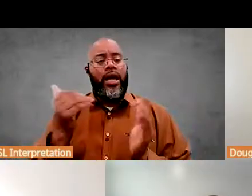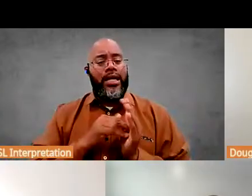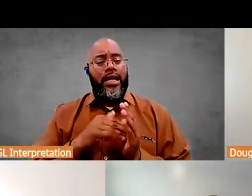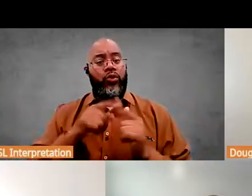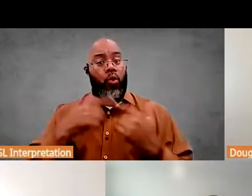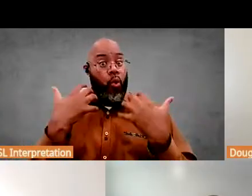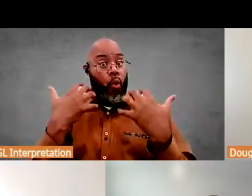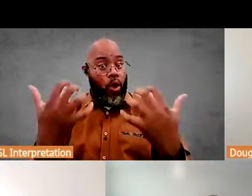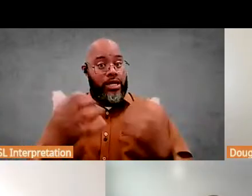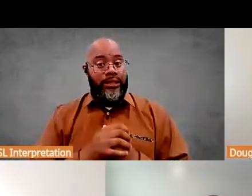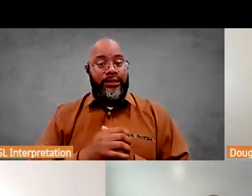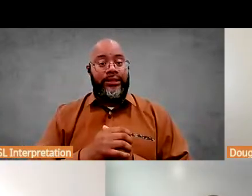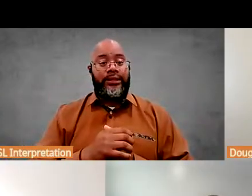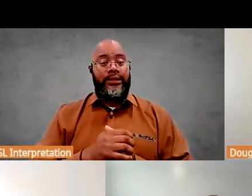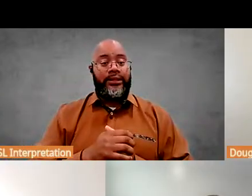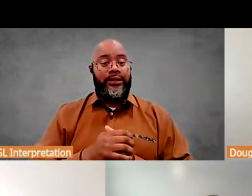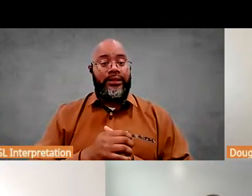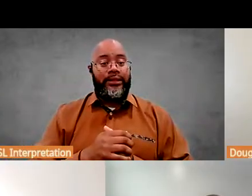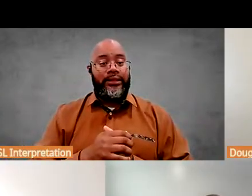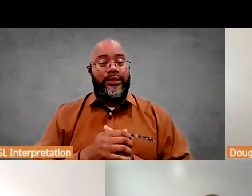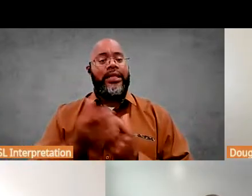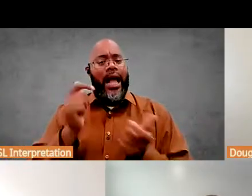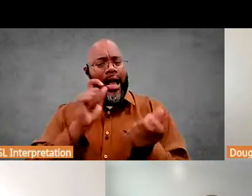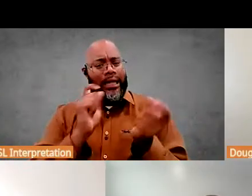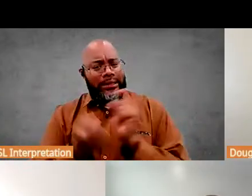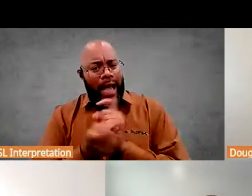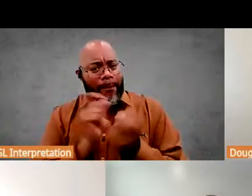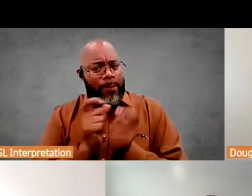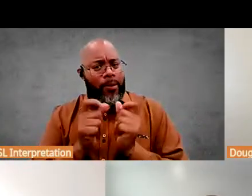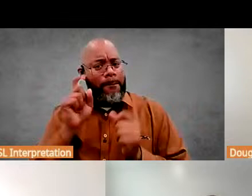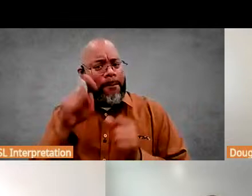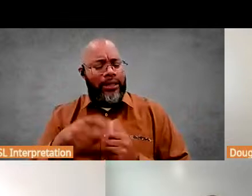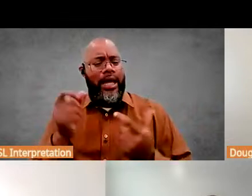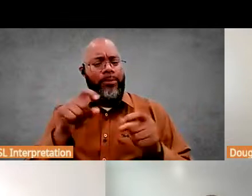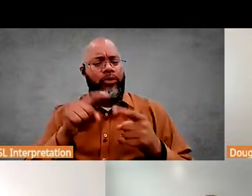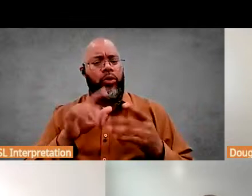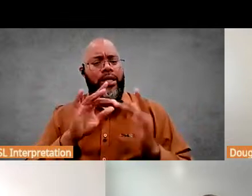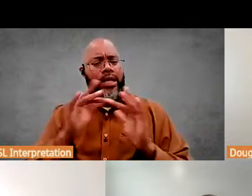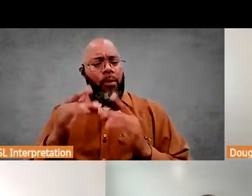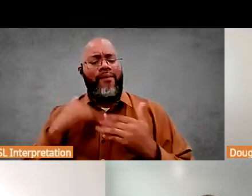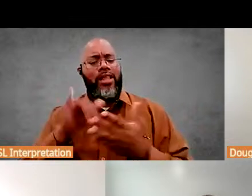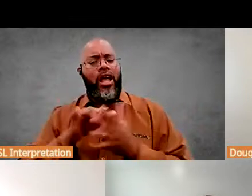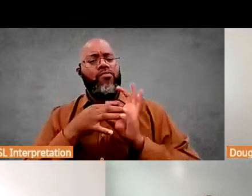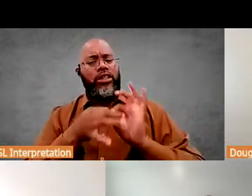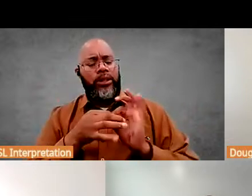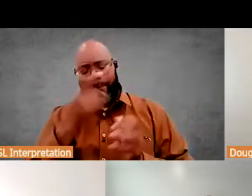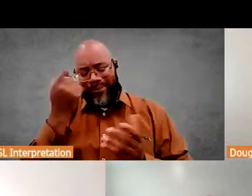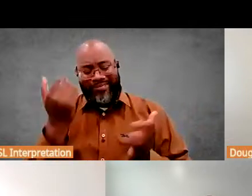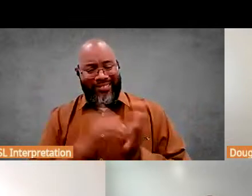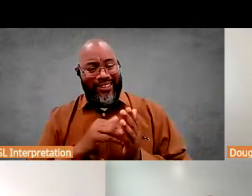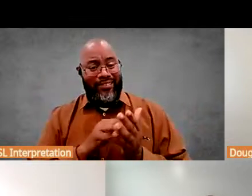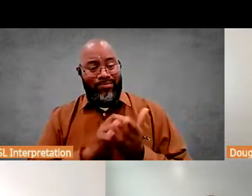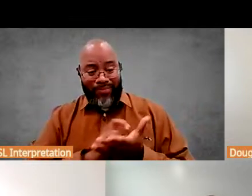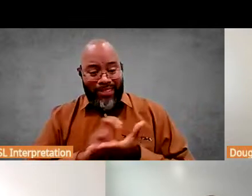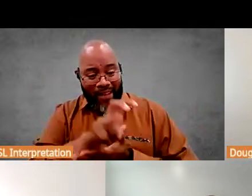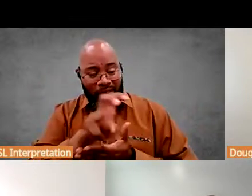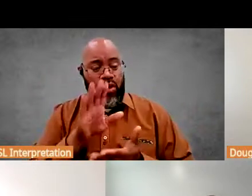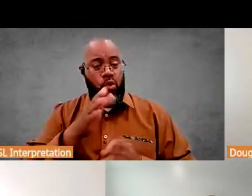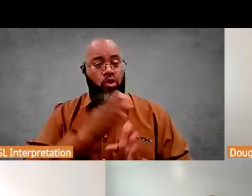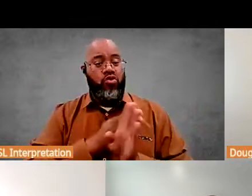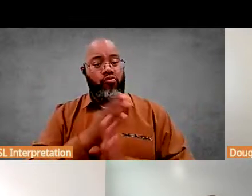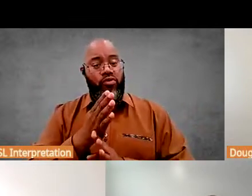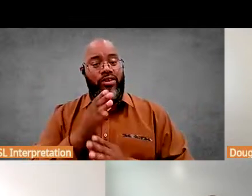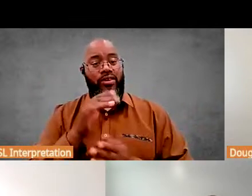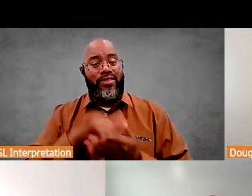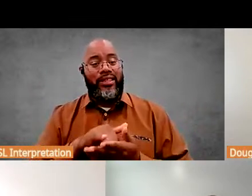audience that, be adaptable, but also be able to network, have that relationship, because again, navigating your career,